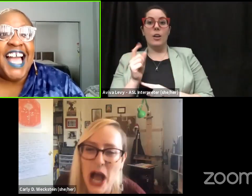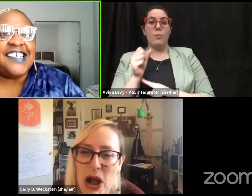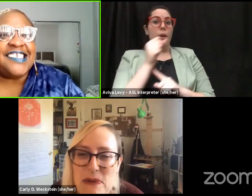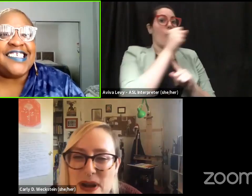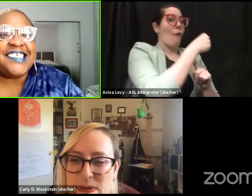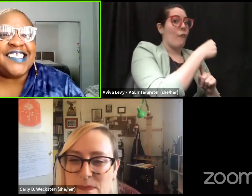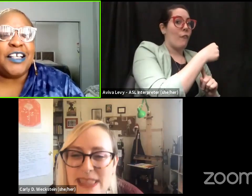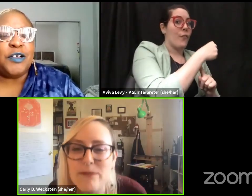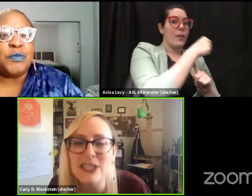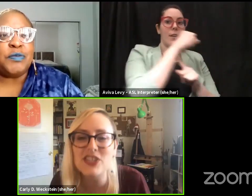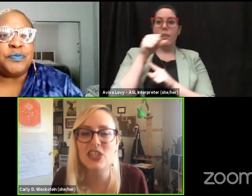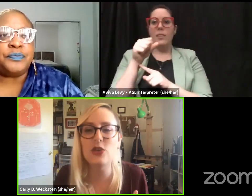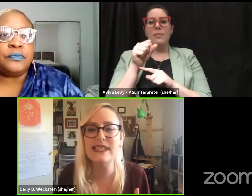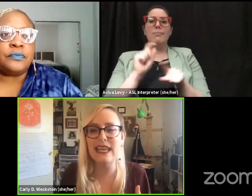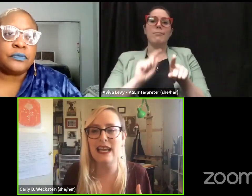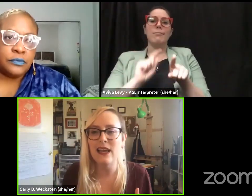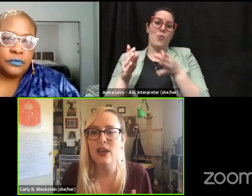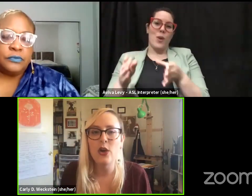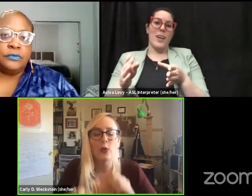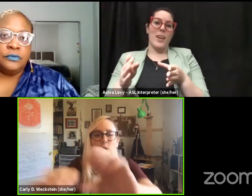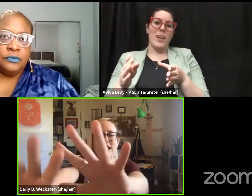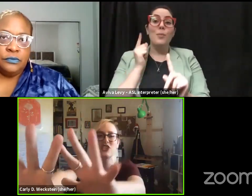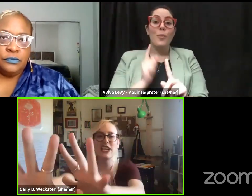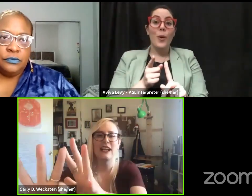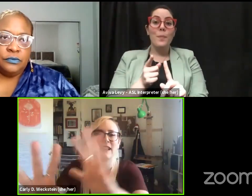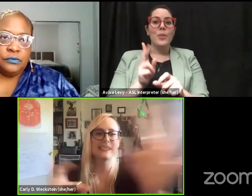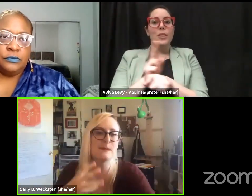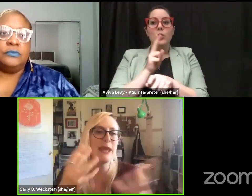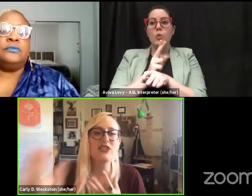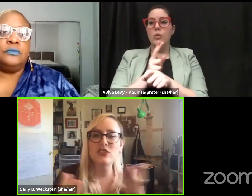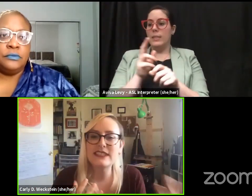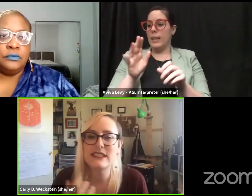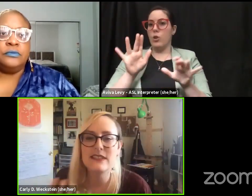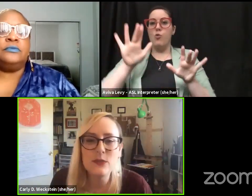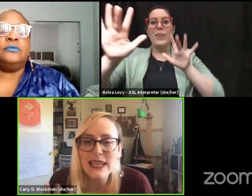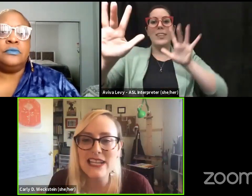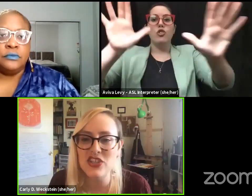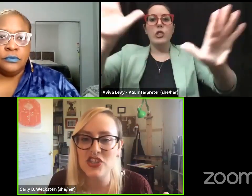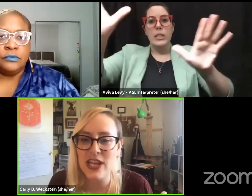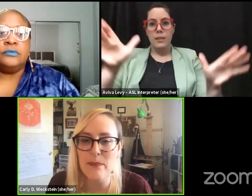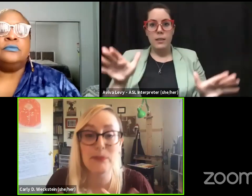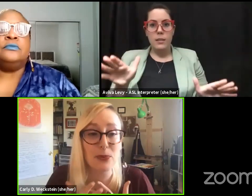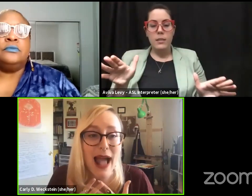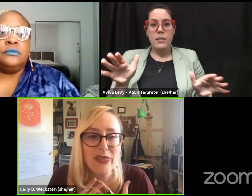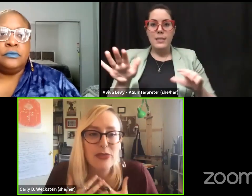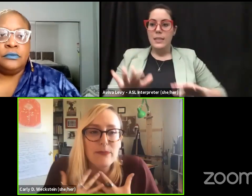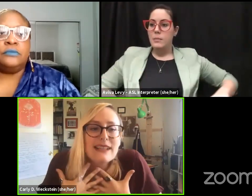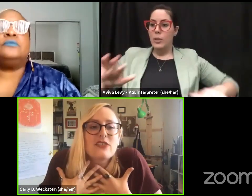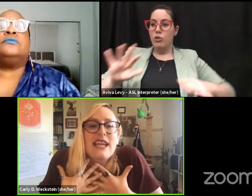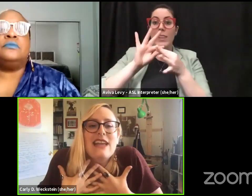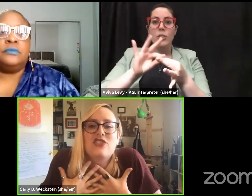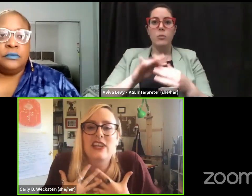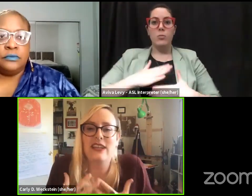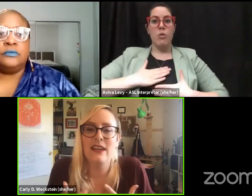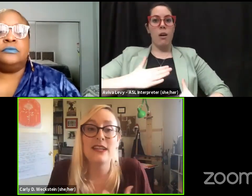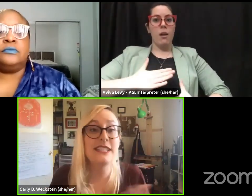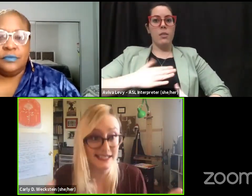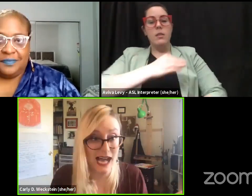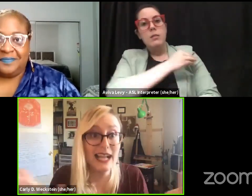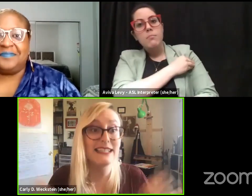screen. Yeah. But just using reaching, spatial relationship, breath, muscle